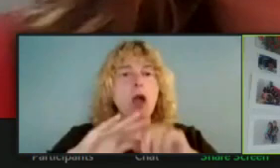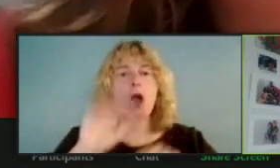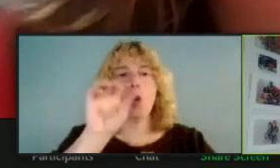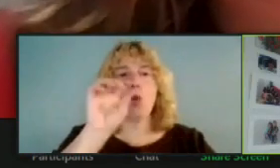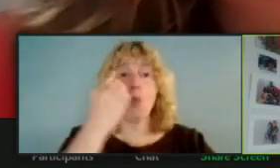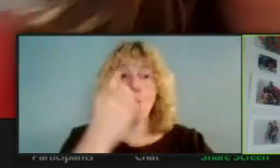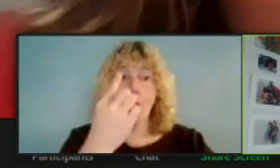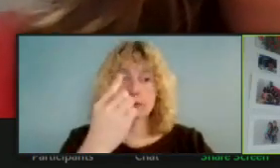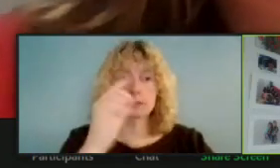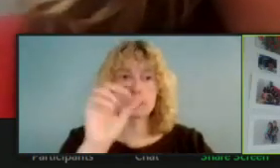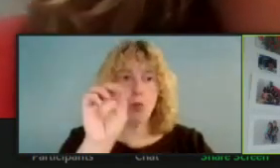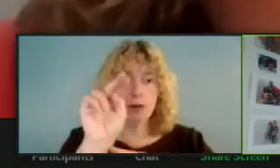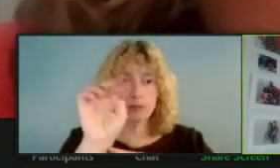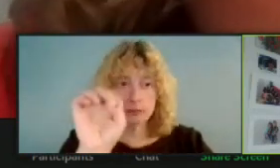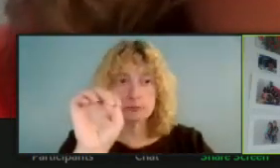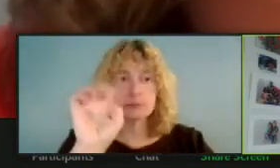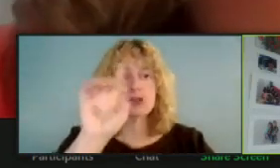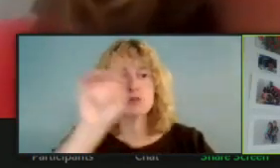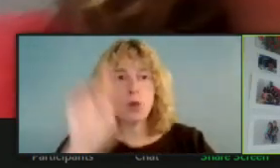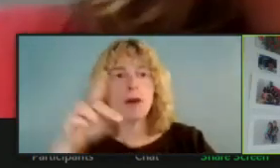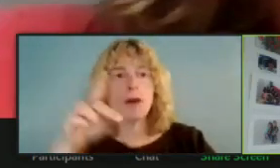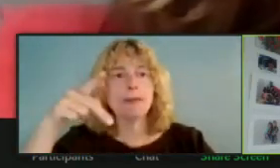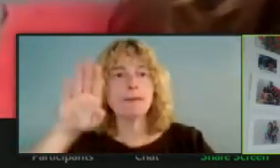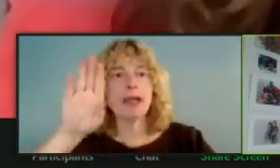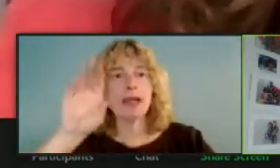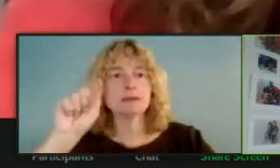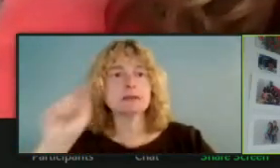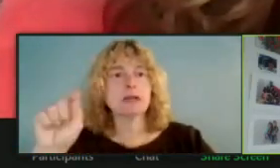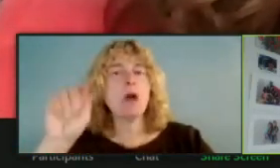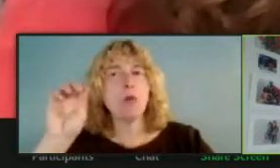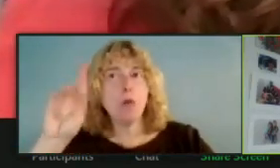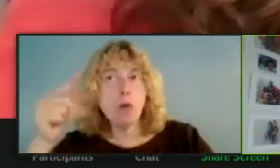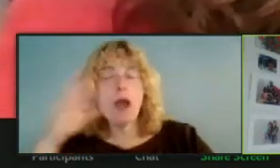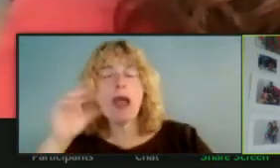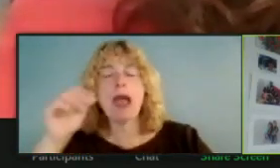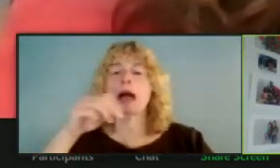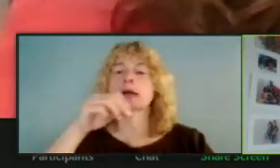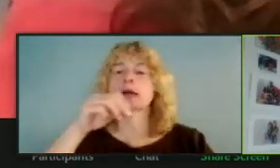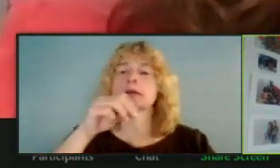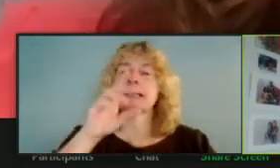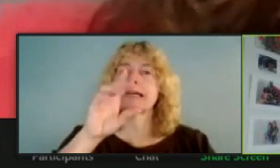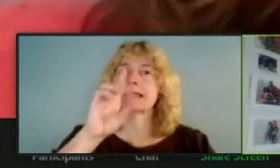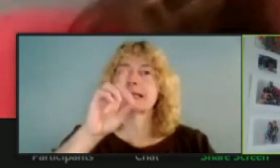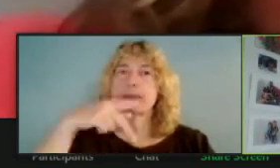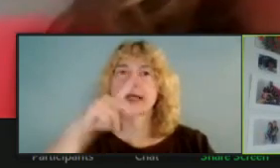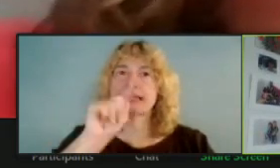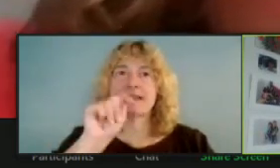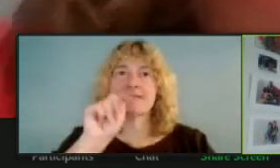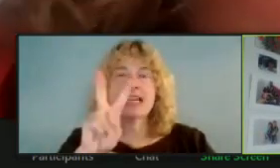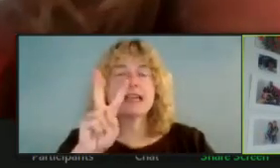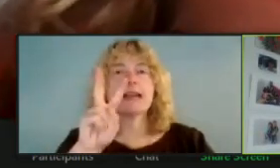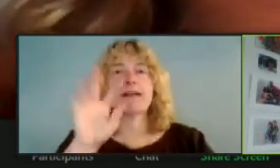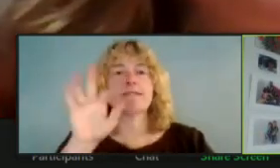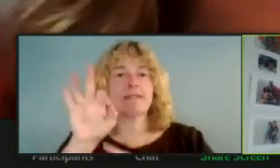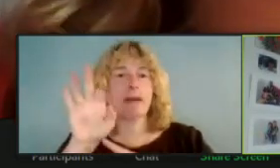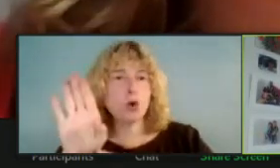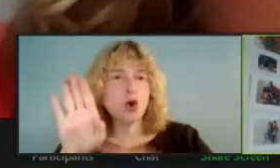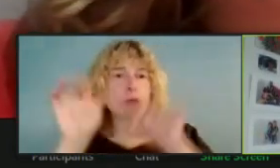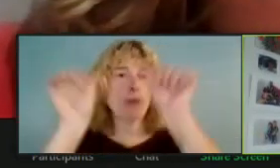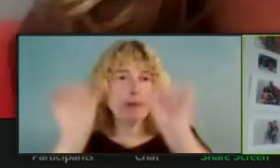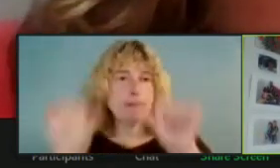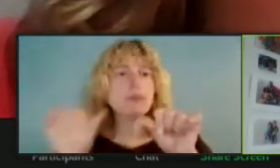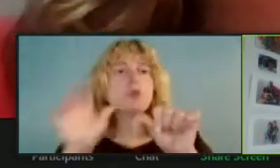onedetroitpbs.org and on DPTV Facebook. If you want regular updates,